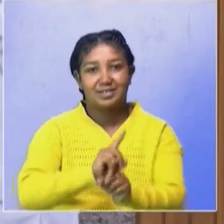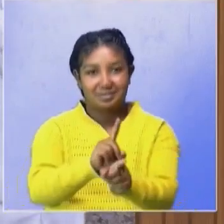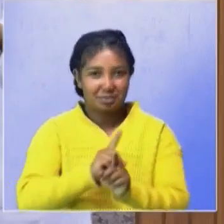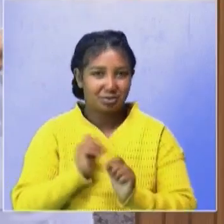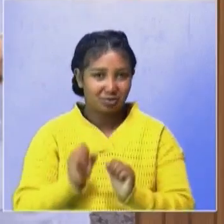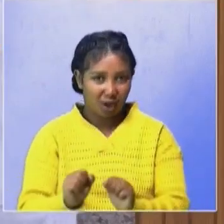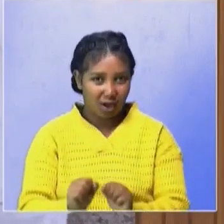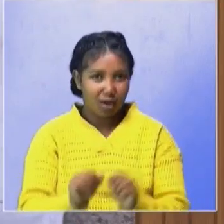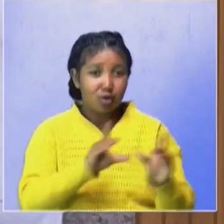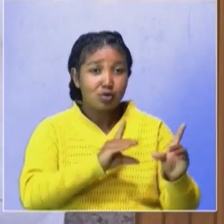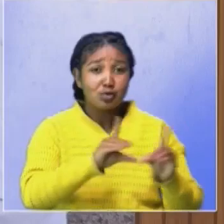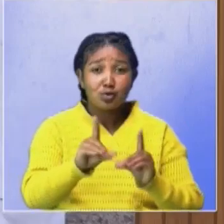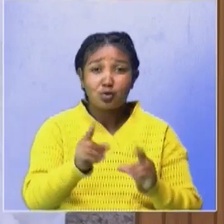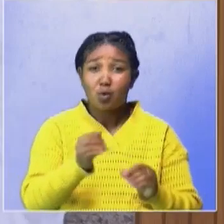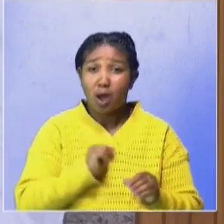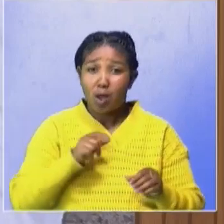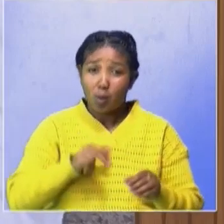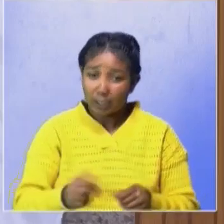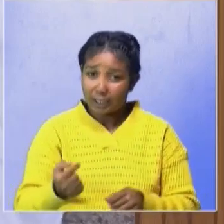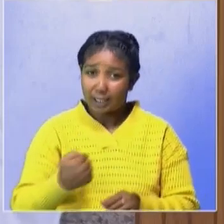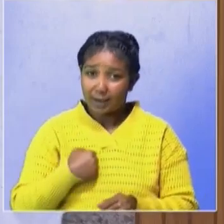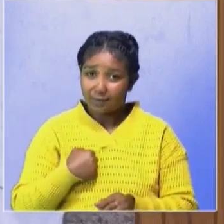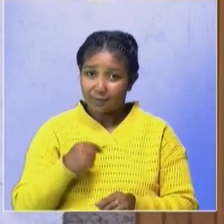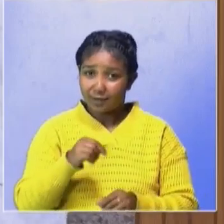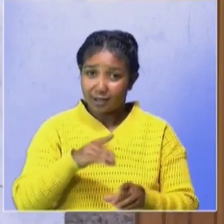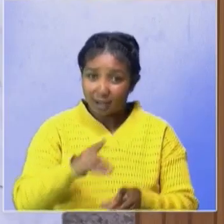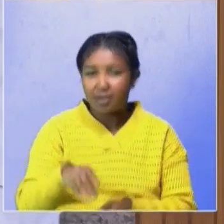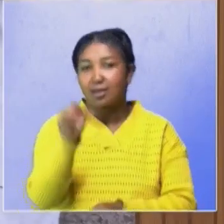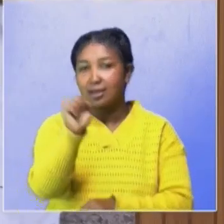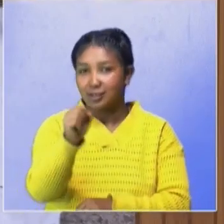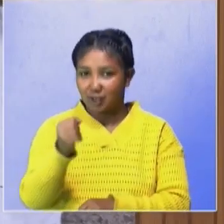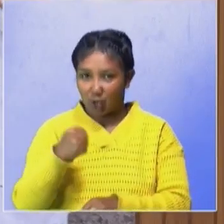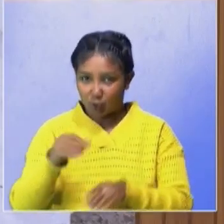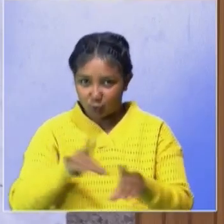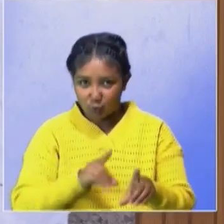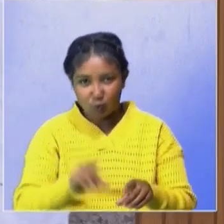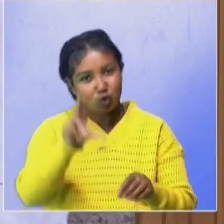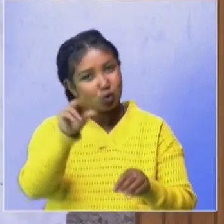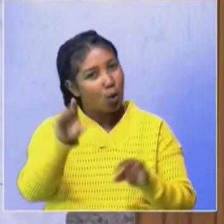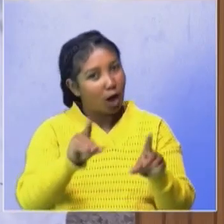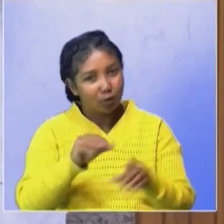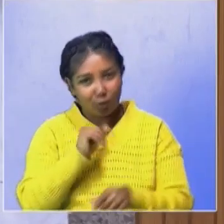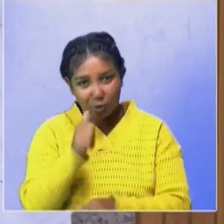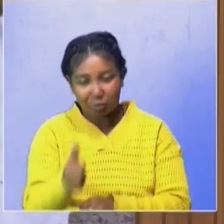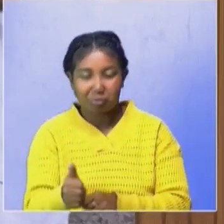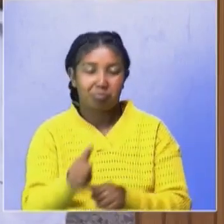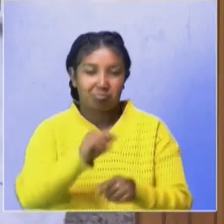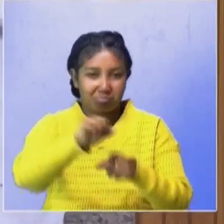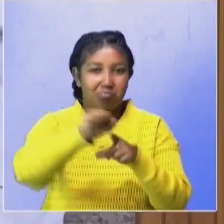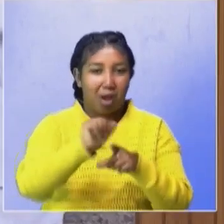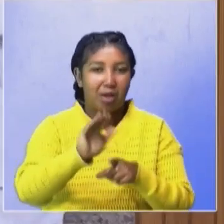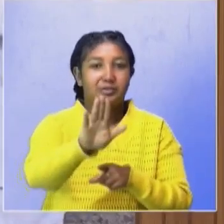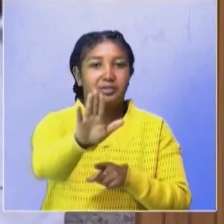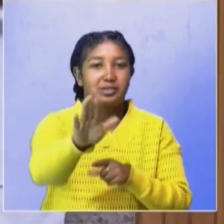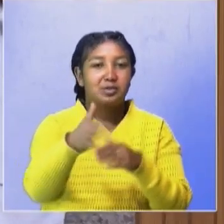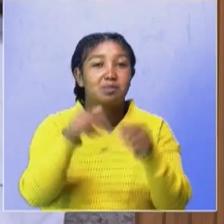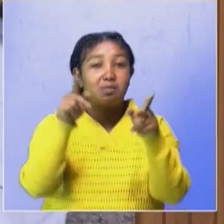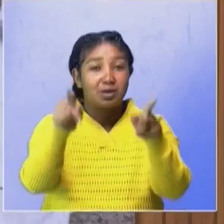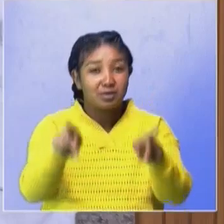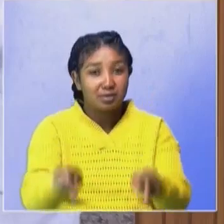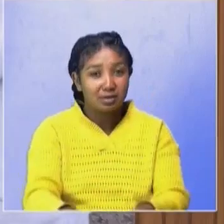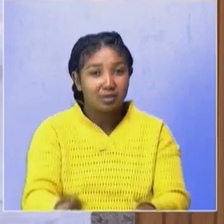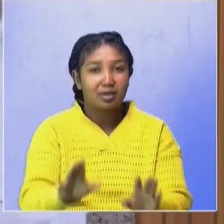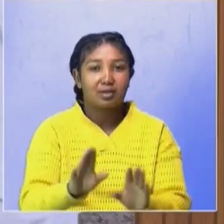say, do I work every day? Yes, I do. No, I don't. Like this. You can practice simple present tense